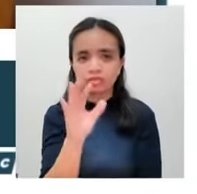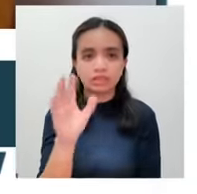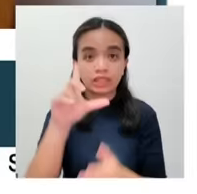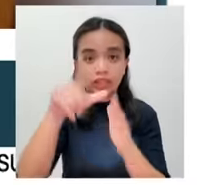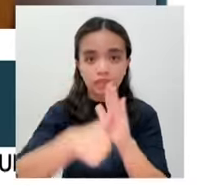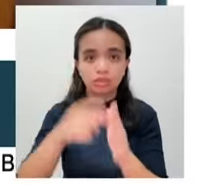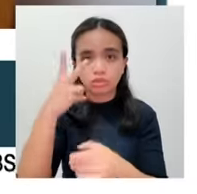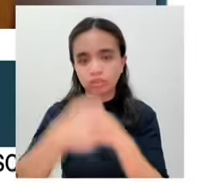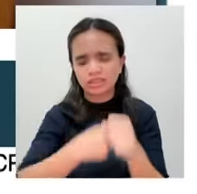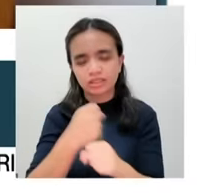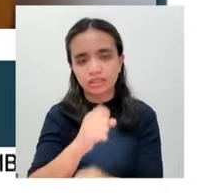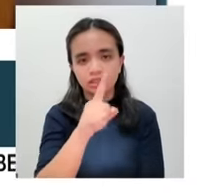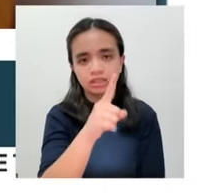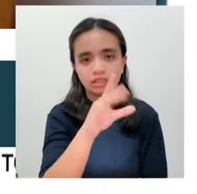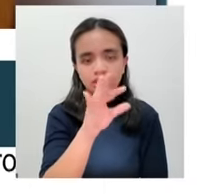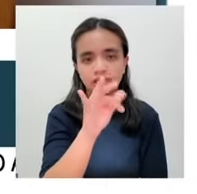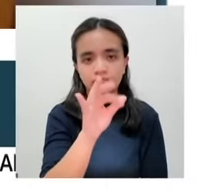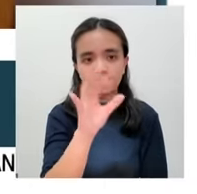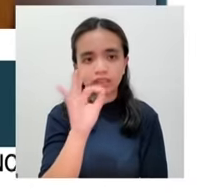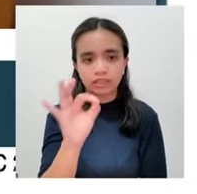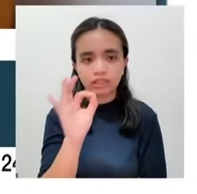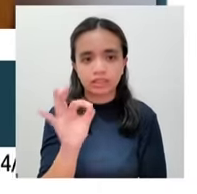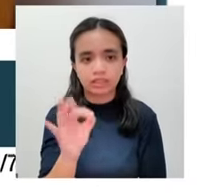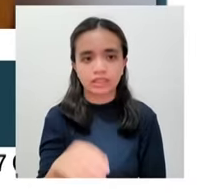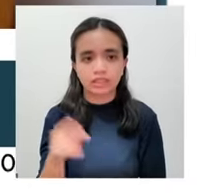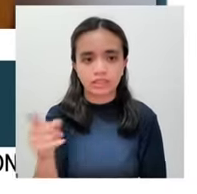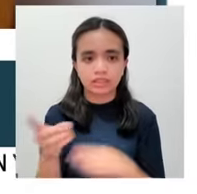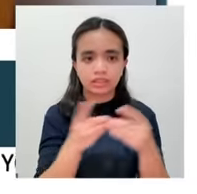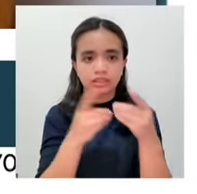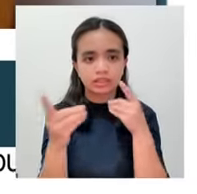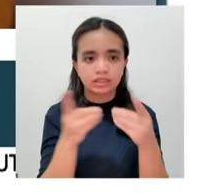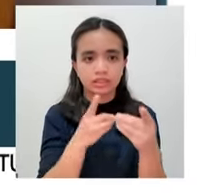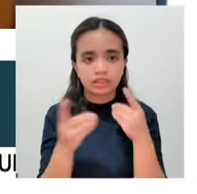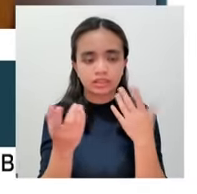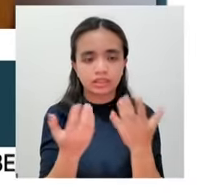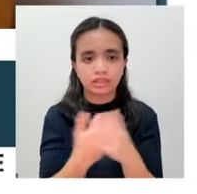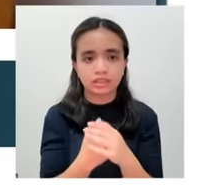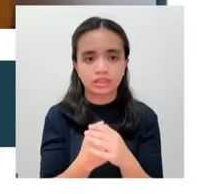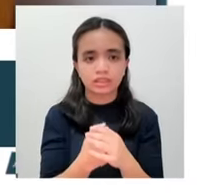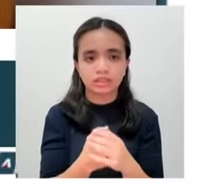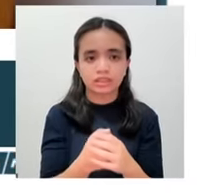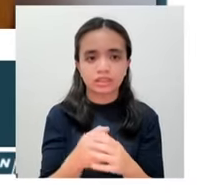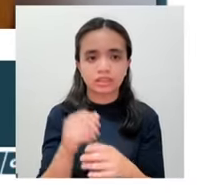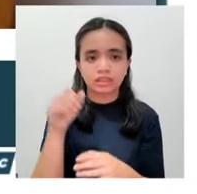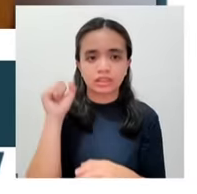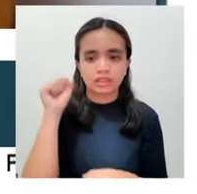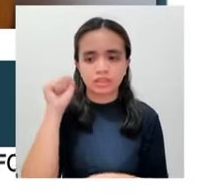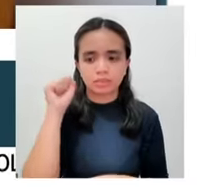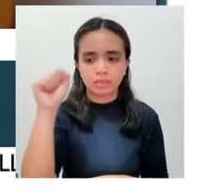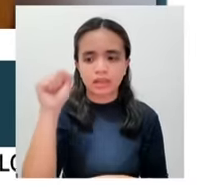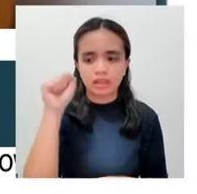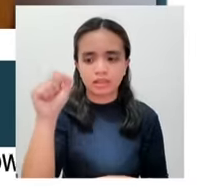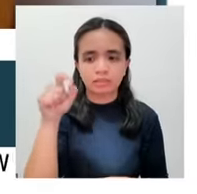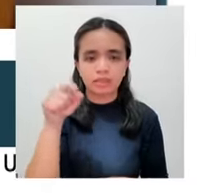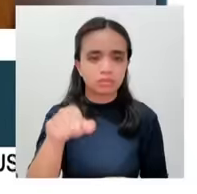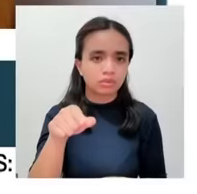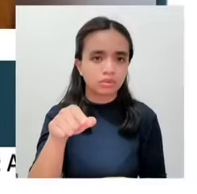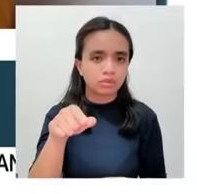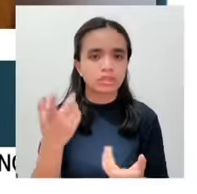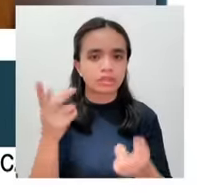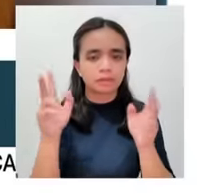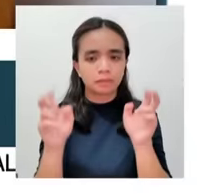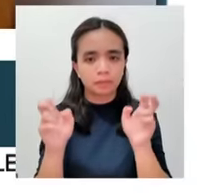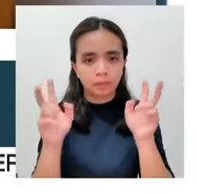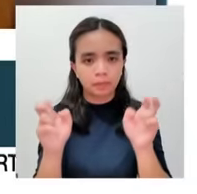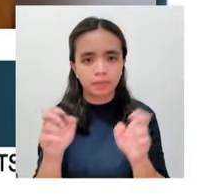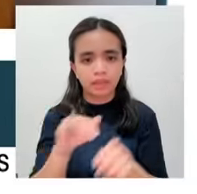in 1990, Carlitos directed the first episode of Ipaglaban Mo, and